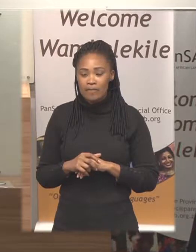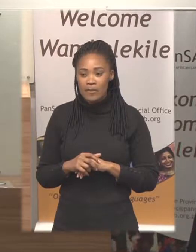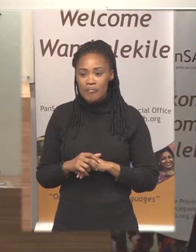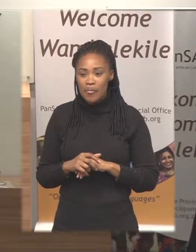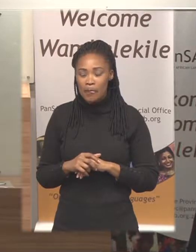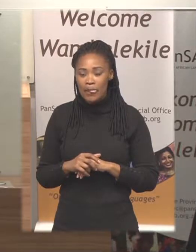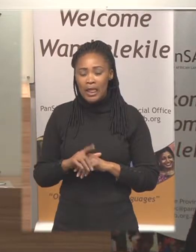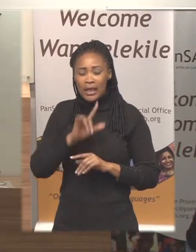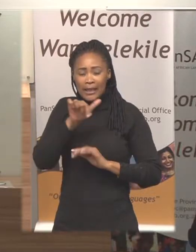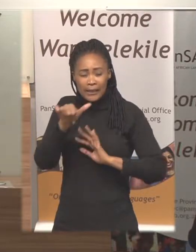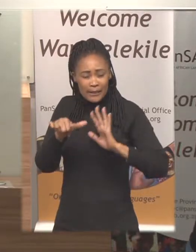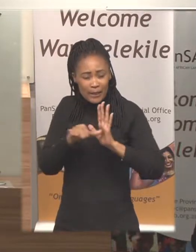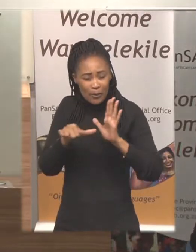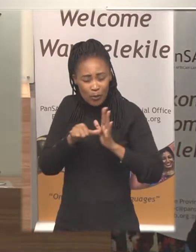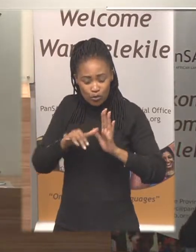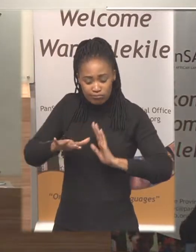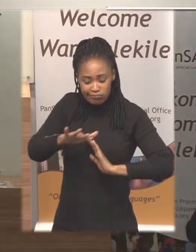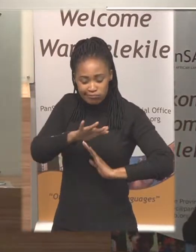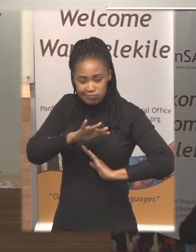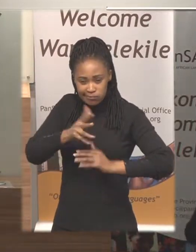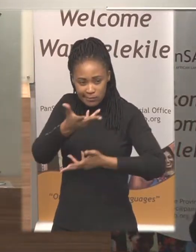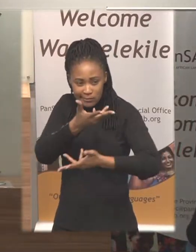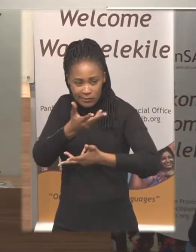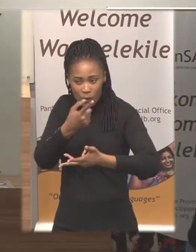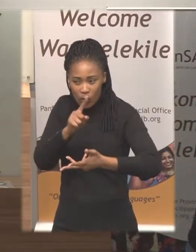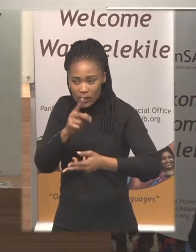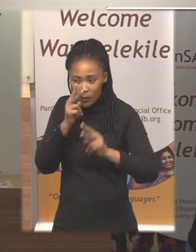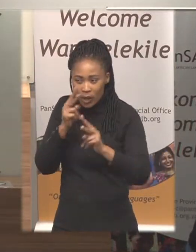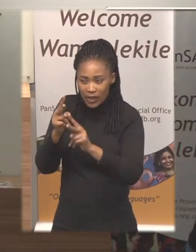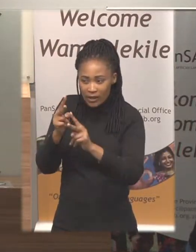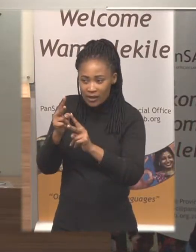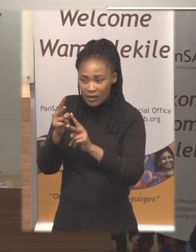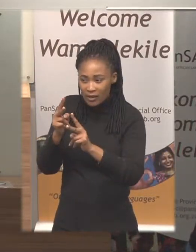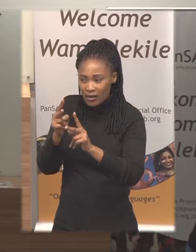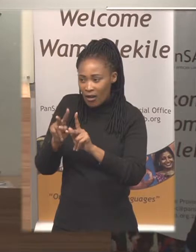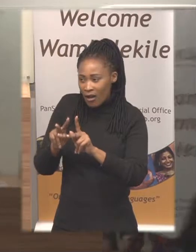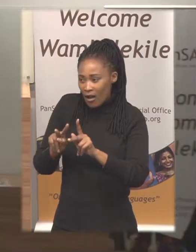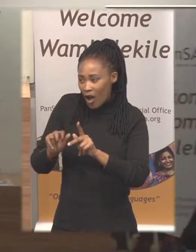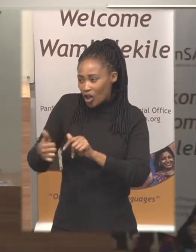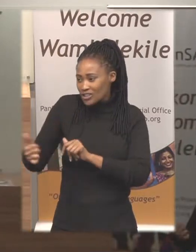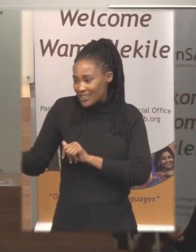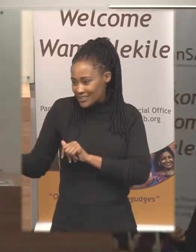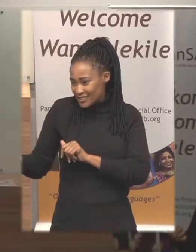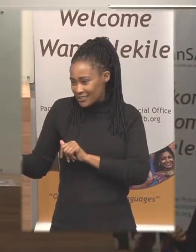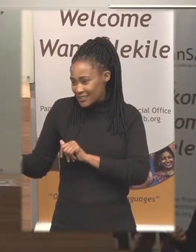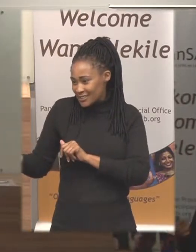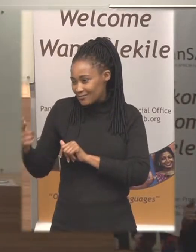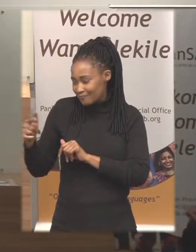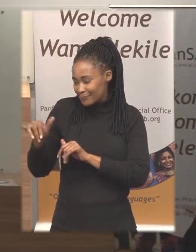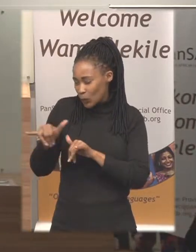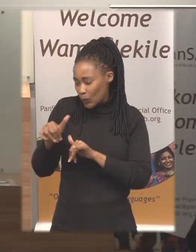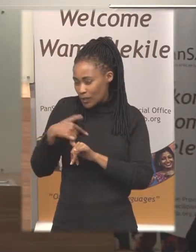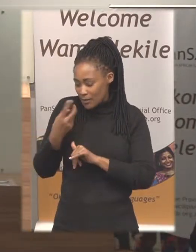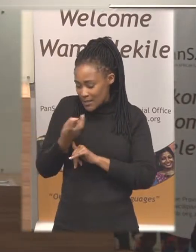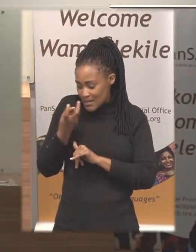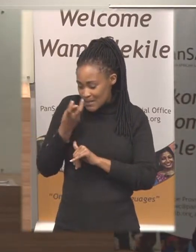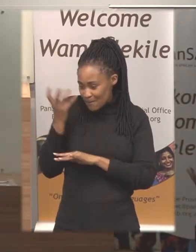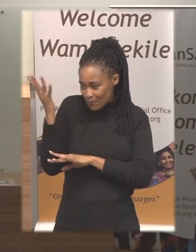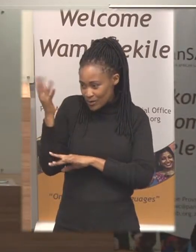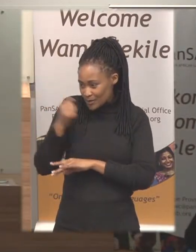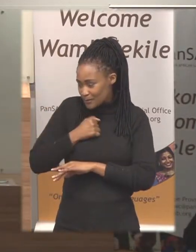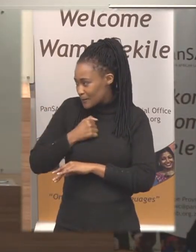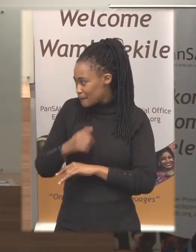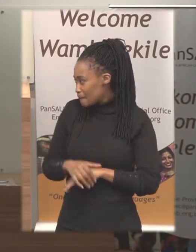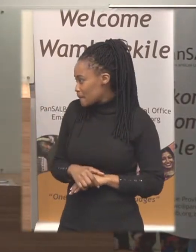will be looking at alternatives. Let me just find my presentation. There we go.